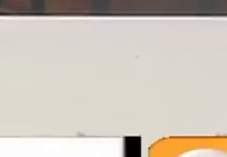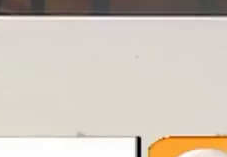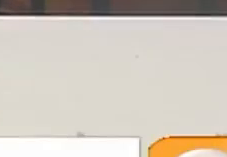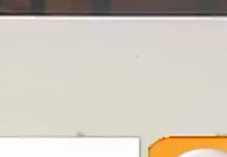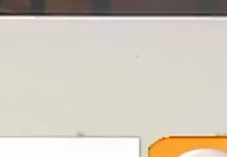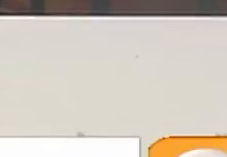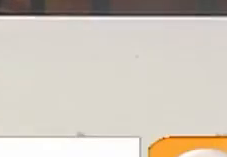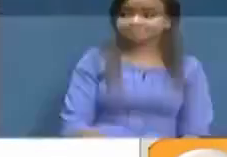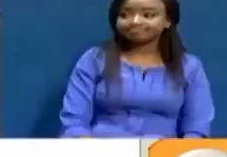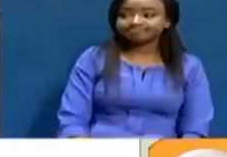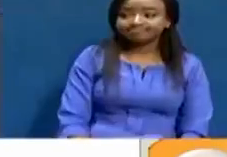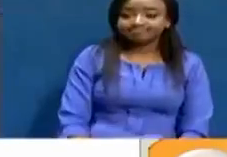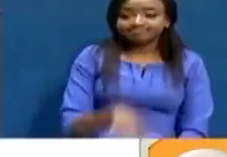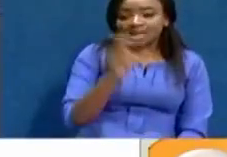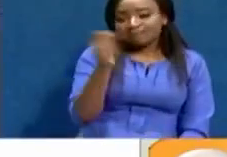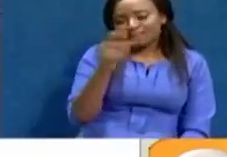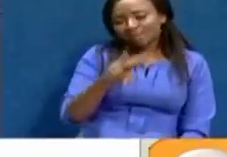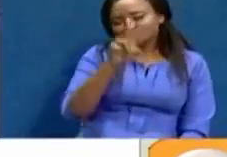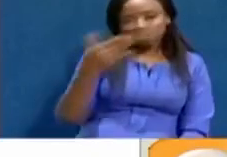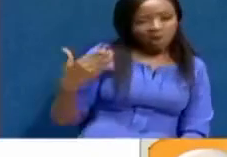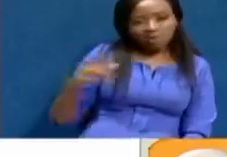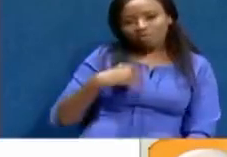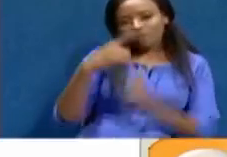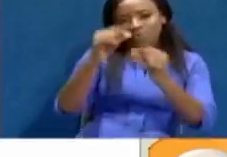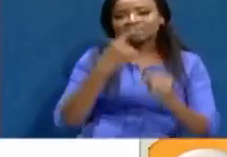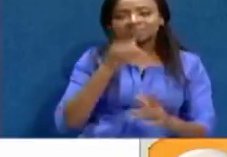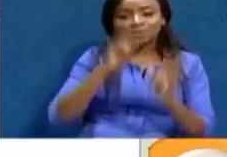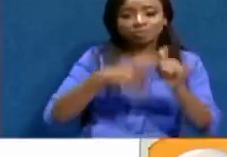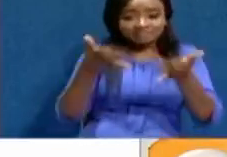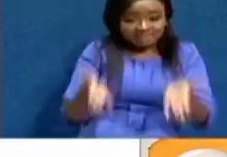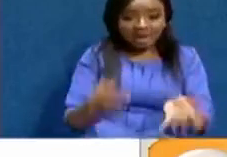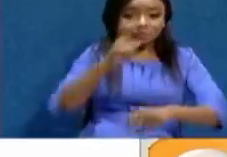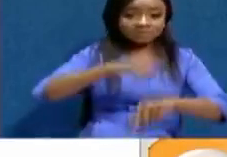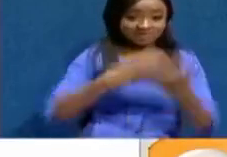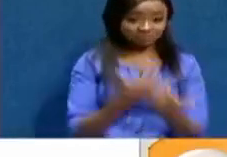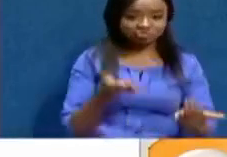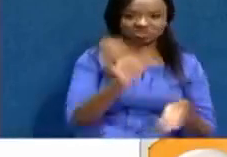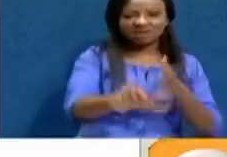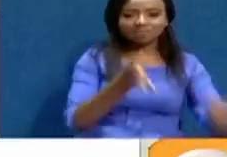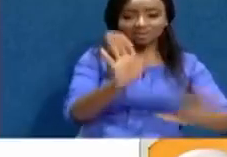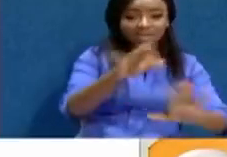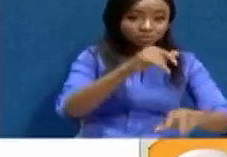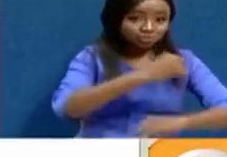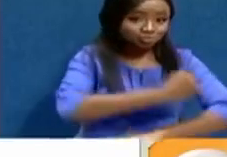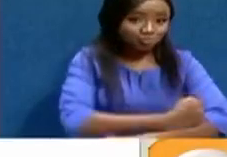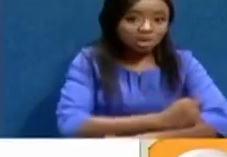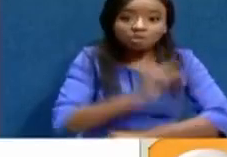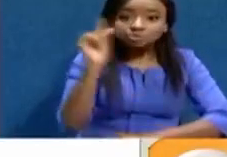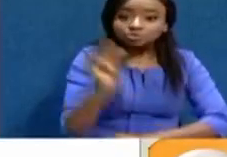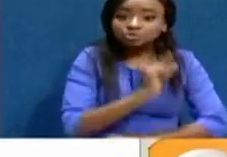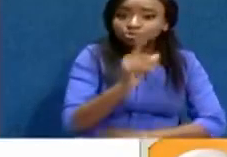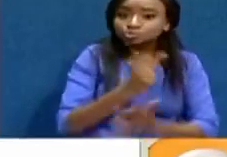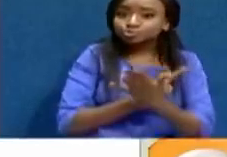Now, 2 months ago, I said on this show that it was time for the children to go back to school. And 2 weeks ago, some of